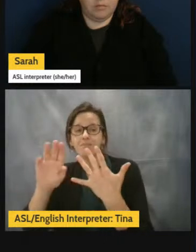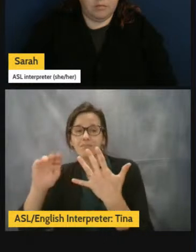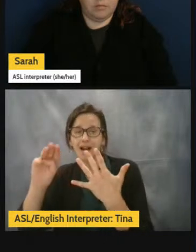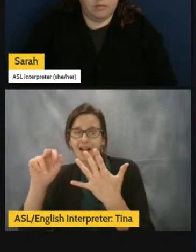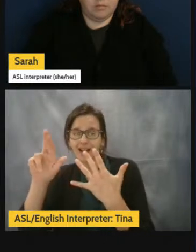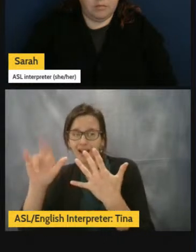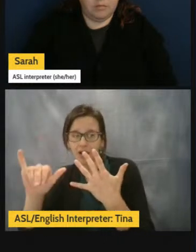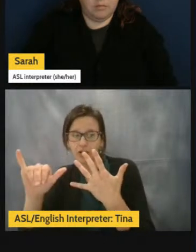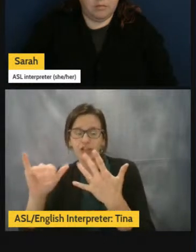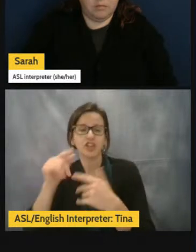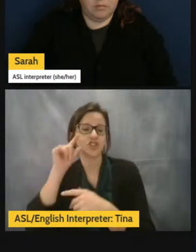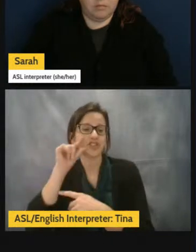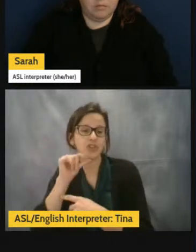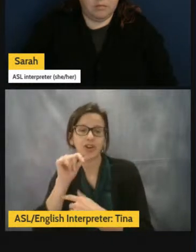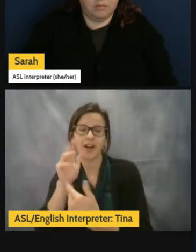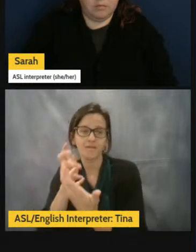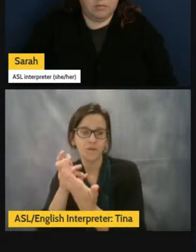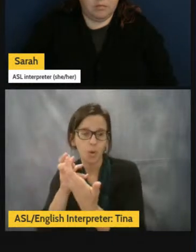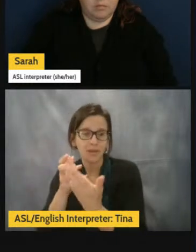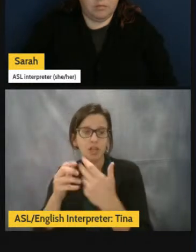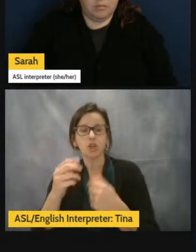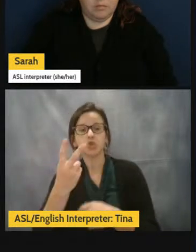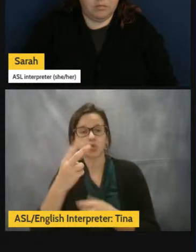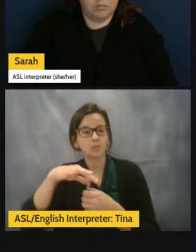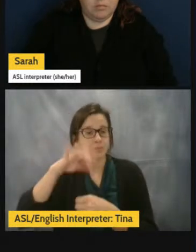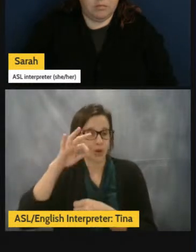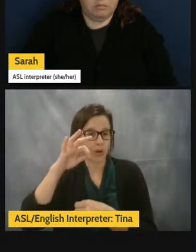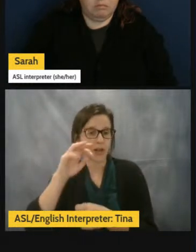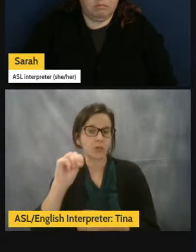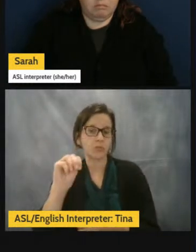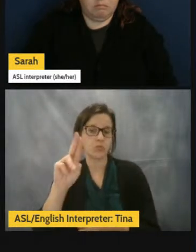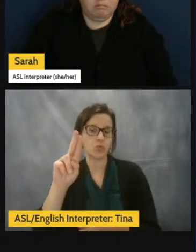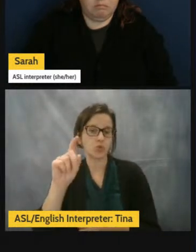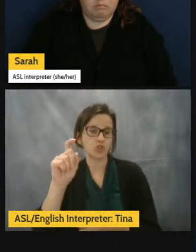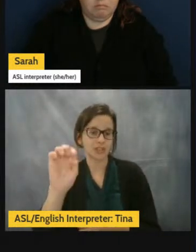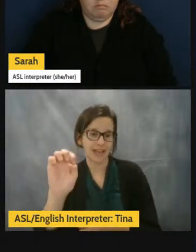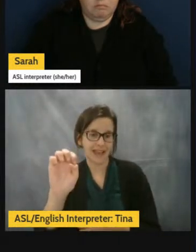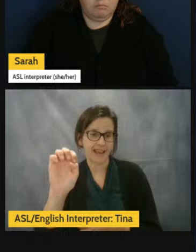non-conforming, two-spirit, muxe,